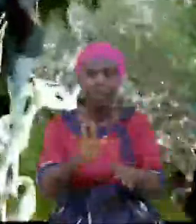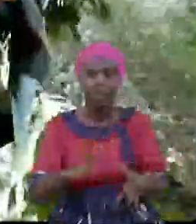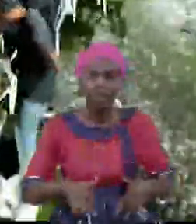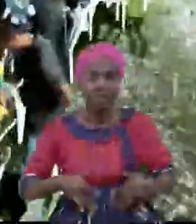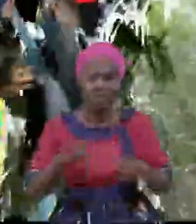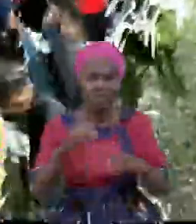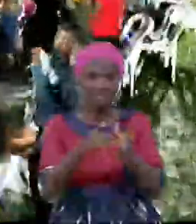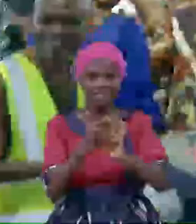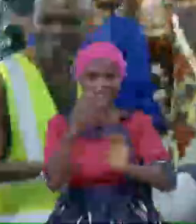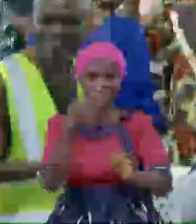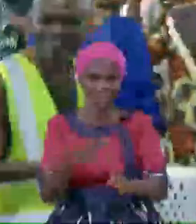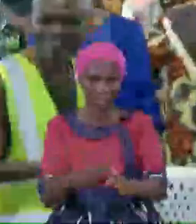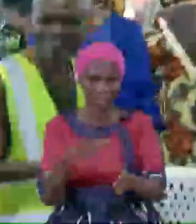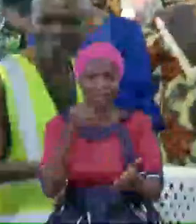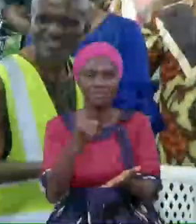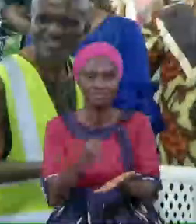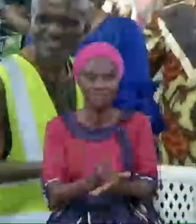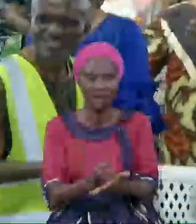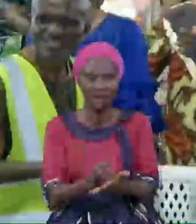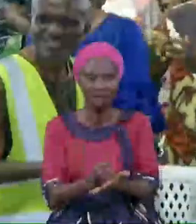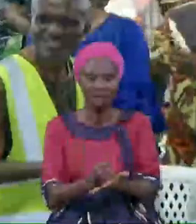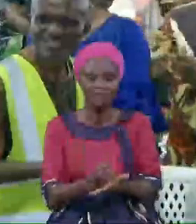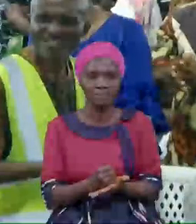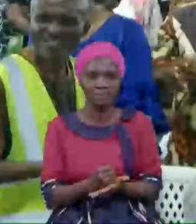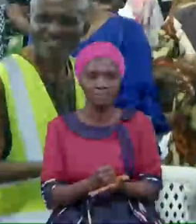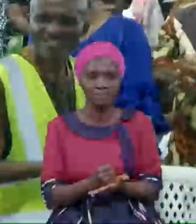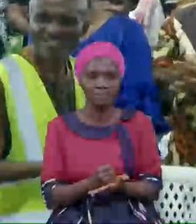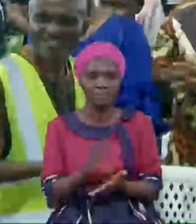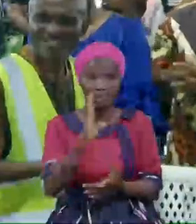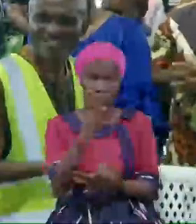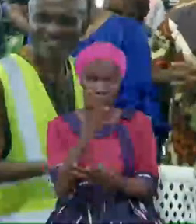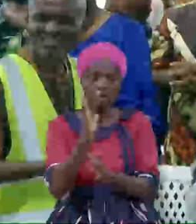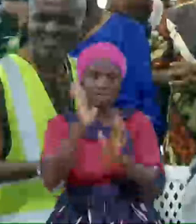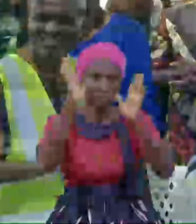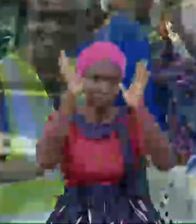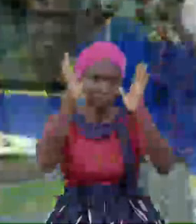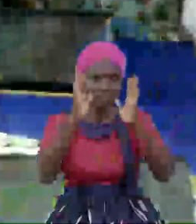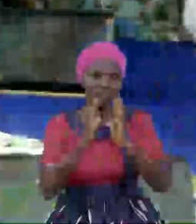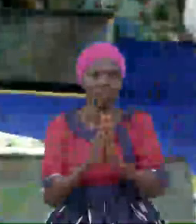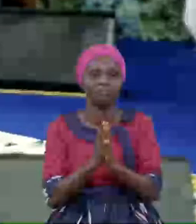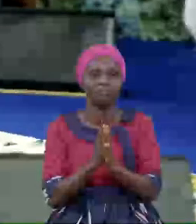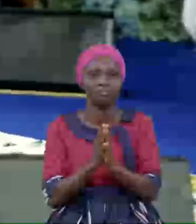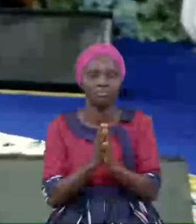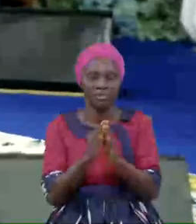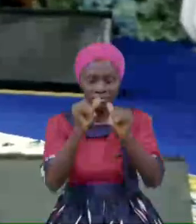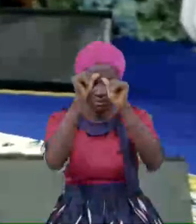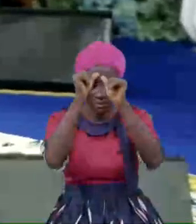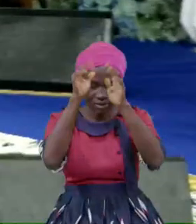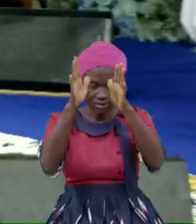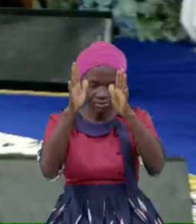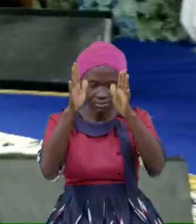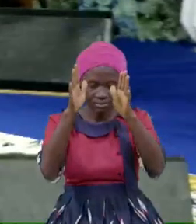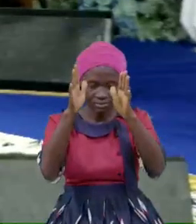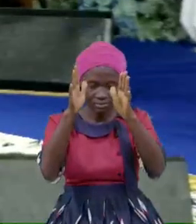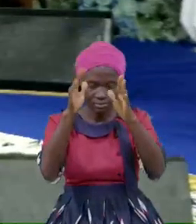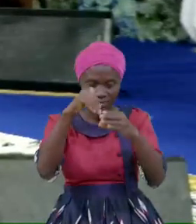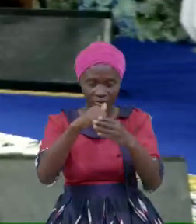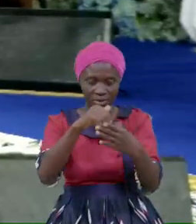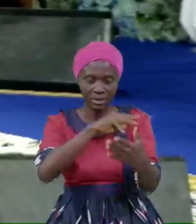Jesus' name. Lift up that hand. Father, in the mighty name